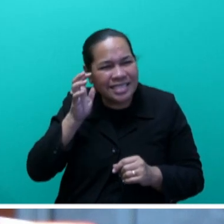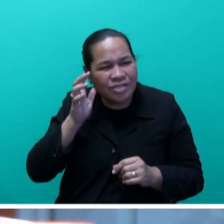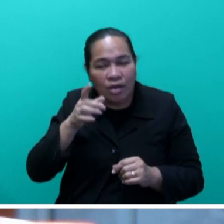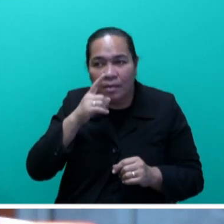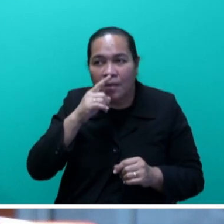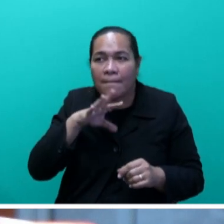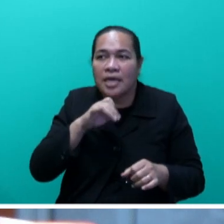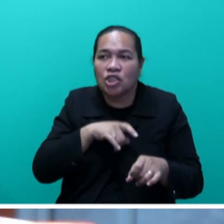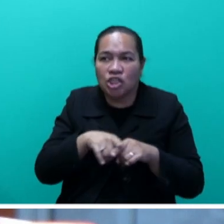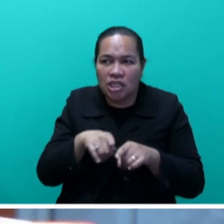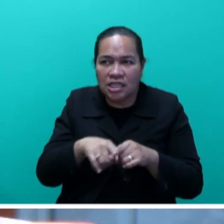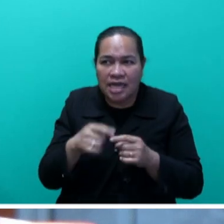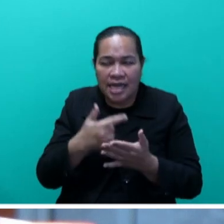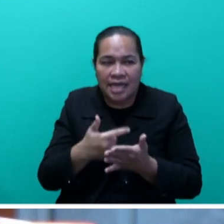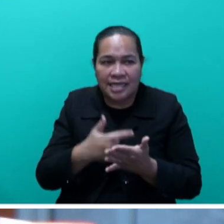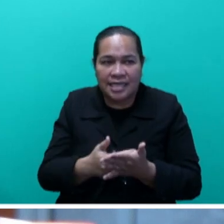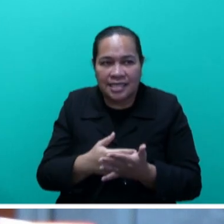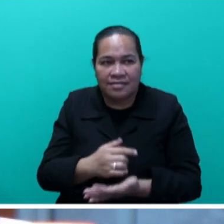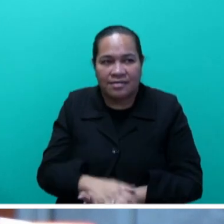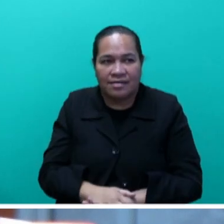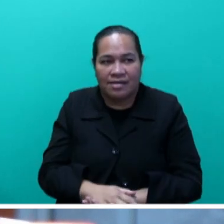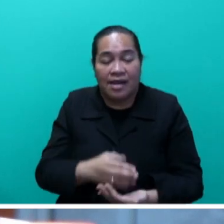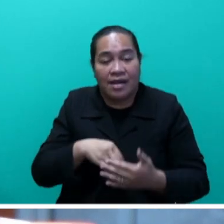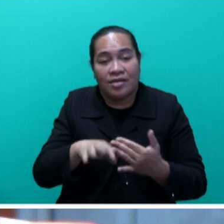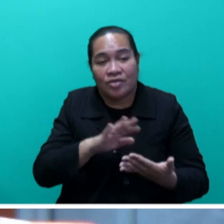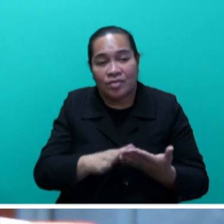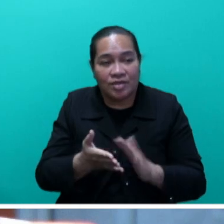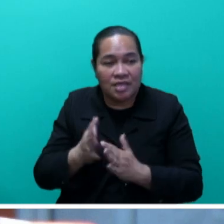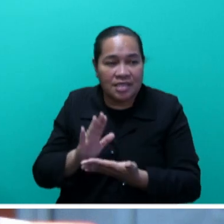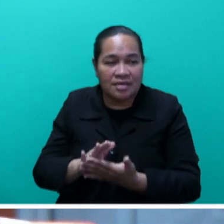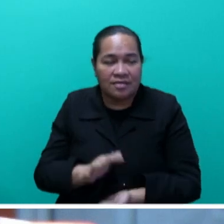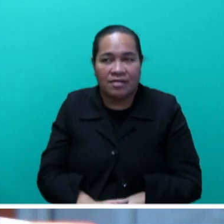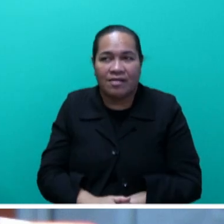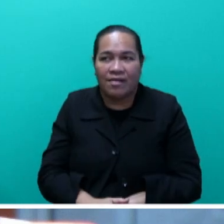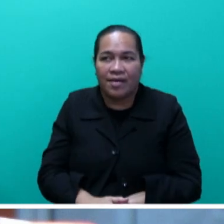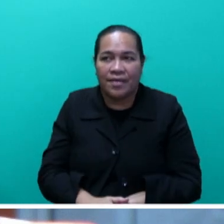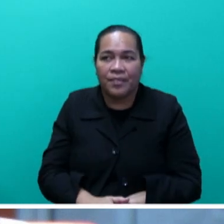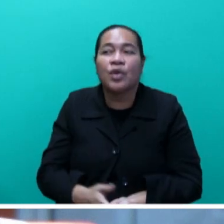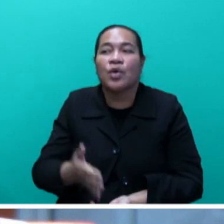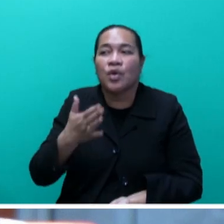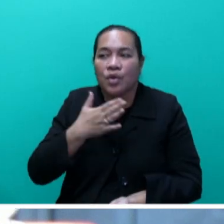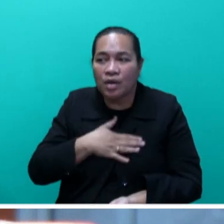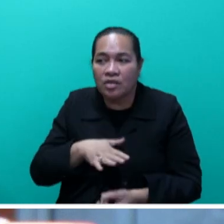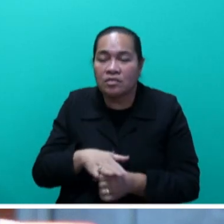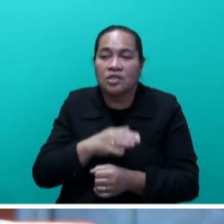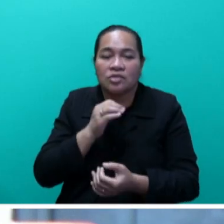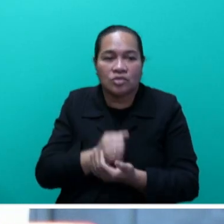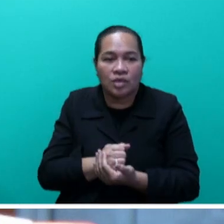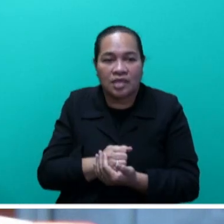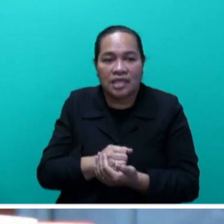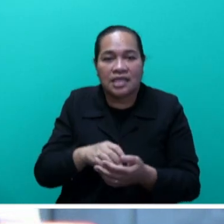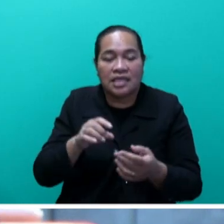from other countries and communities who have been through this experience. We want the Commission to be a key foundation for the